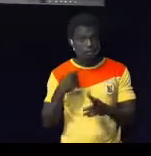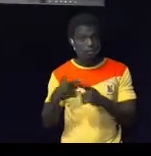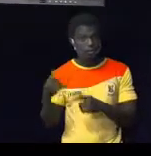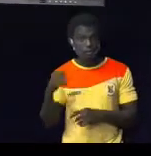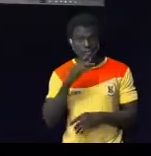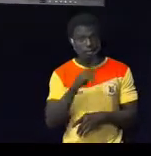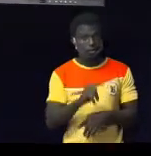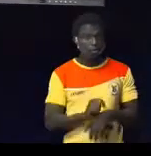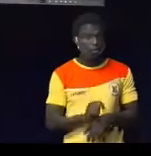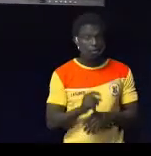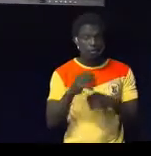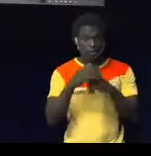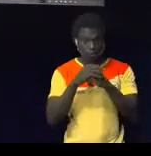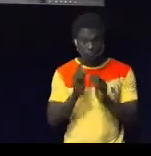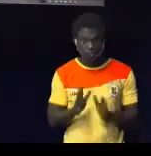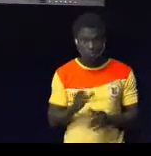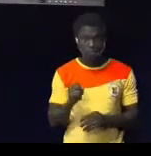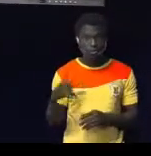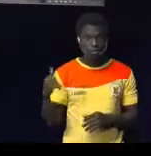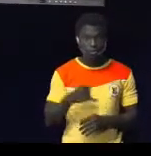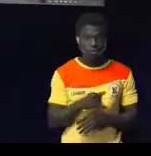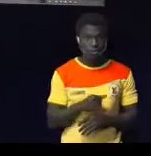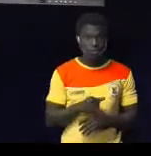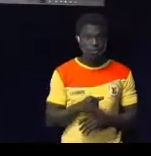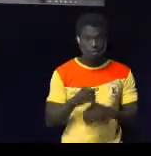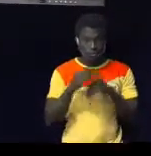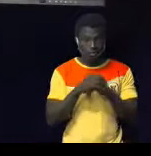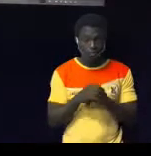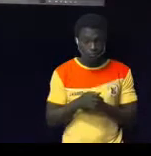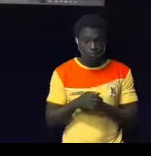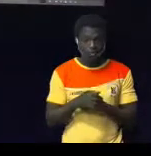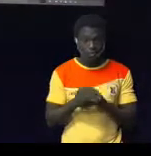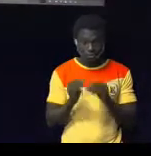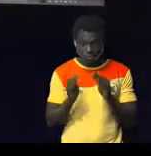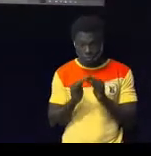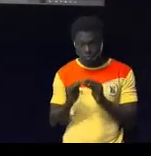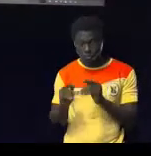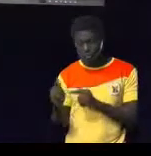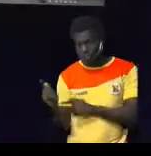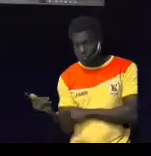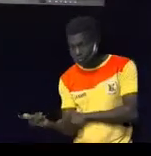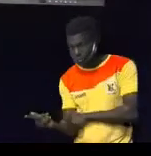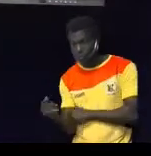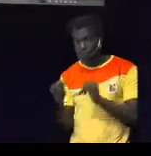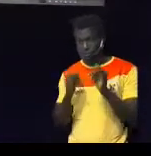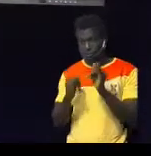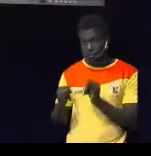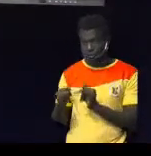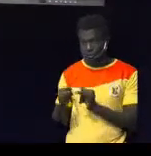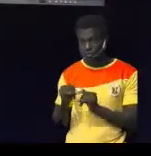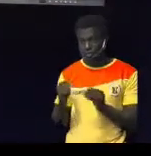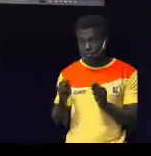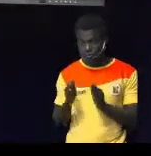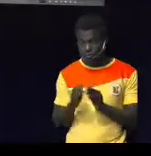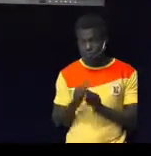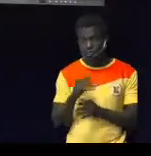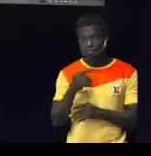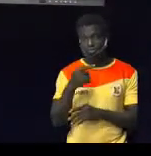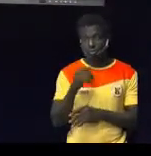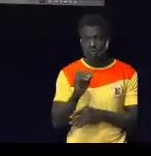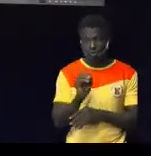traditional worshippers. They worshipped small gods, and the spelling of that god I'm referring to is small